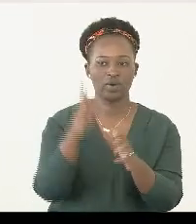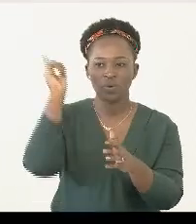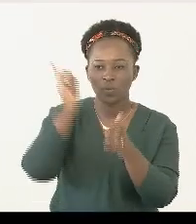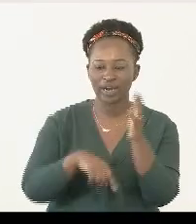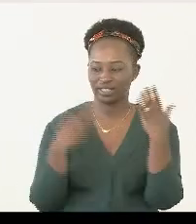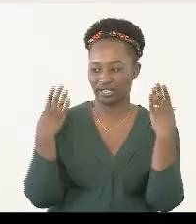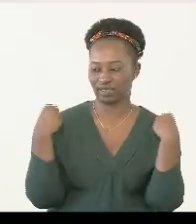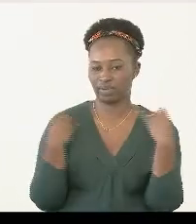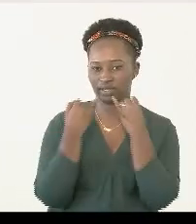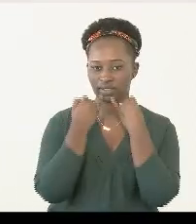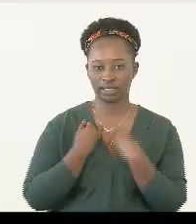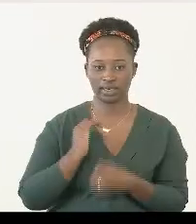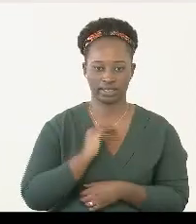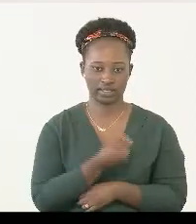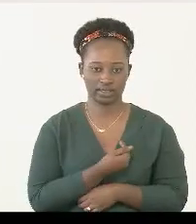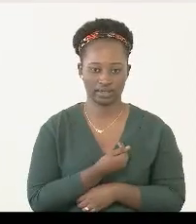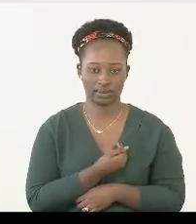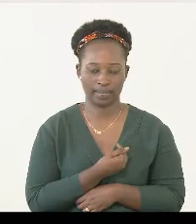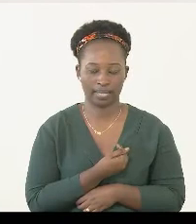tell us? That's what we are trying to look at.